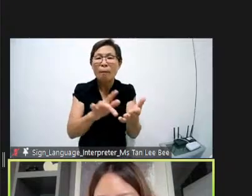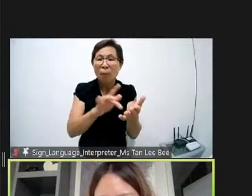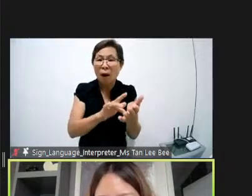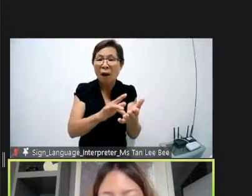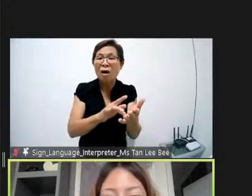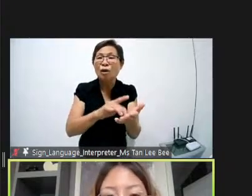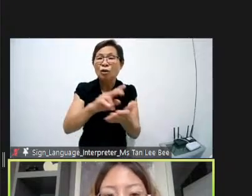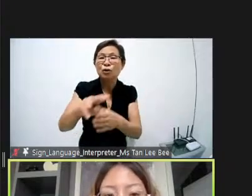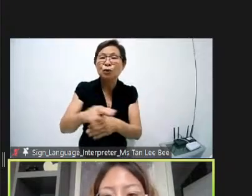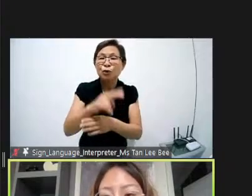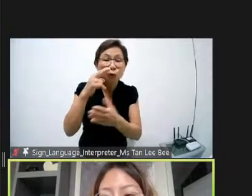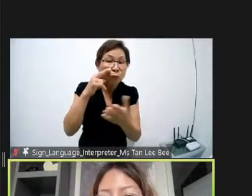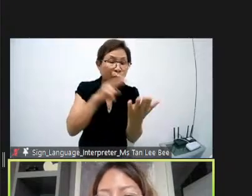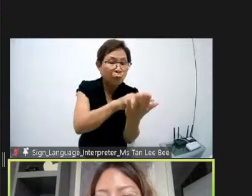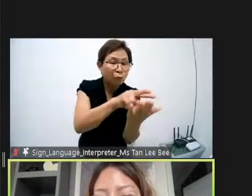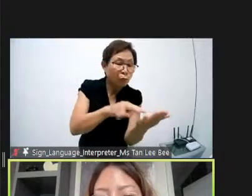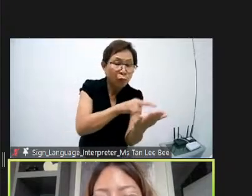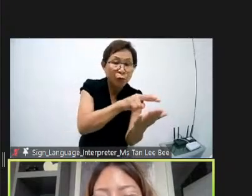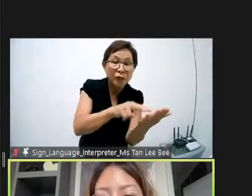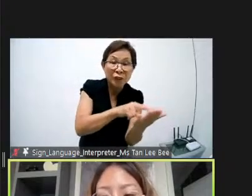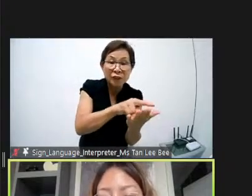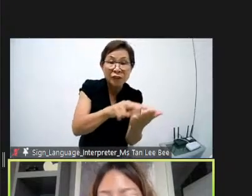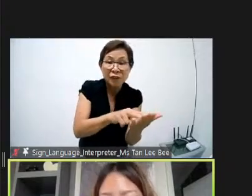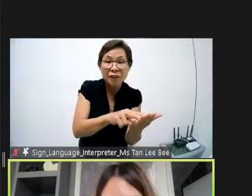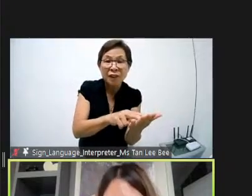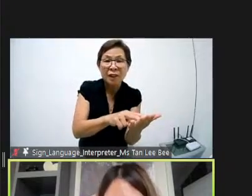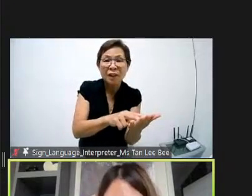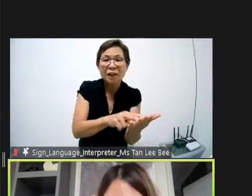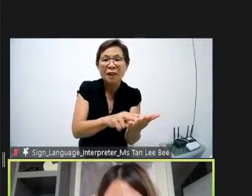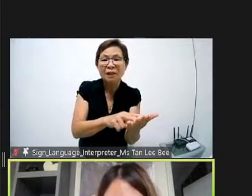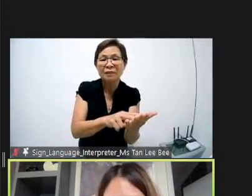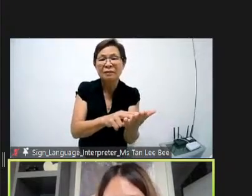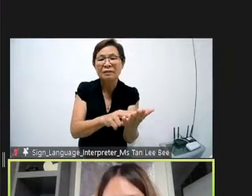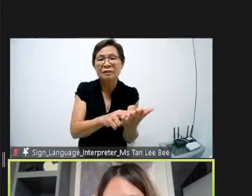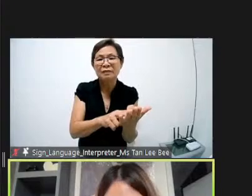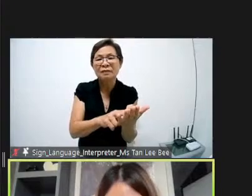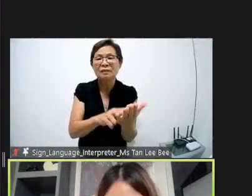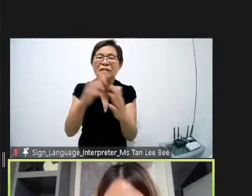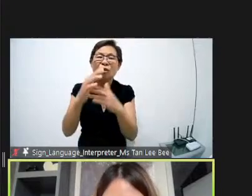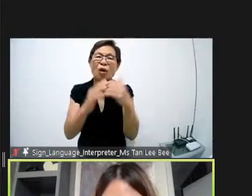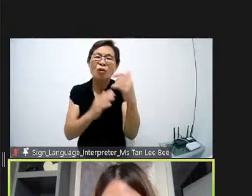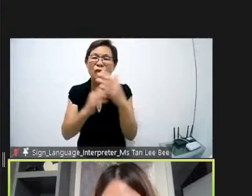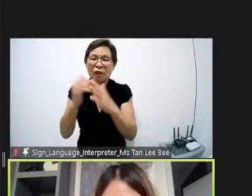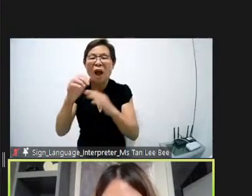the image recognition that the depth will be able to perform.